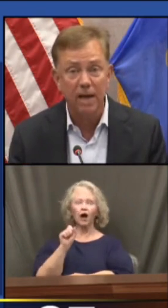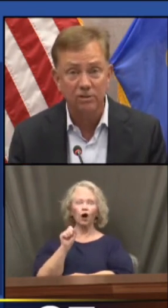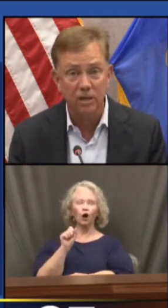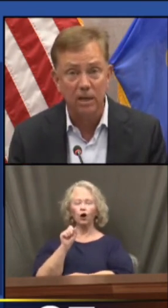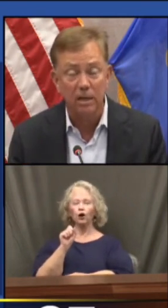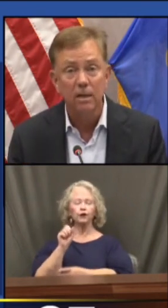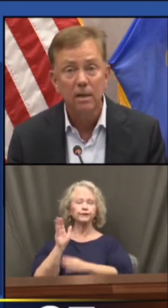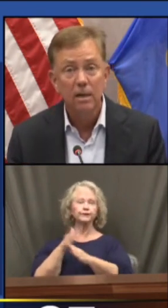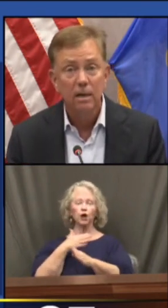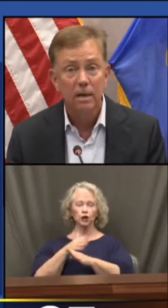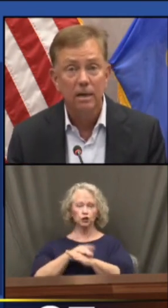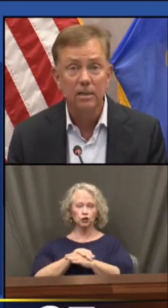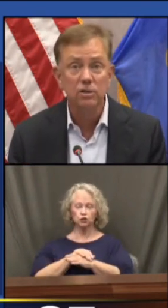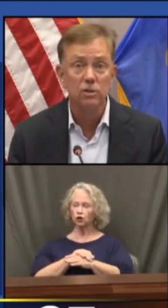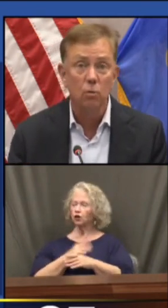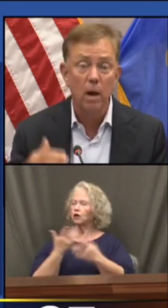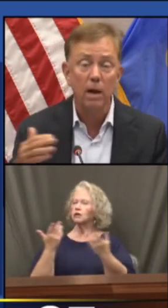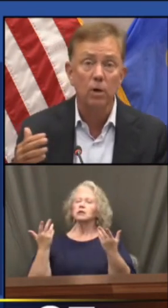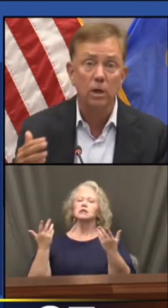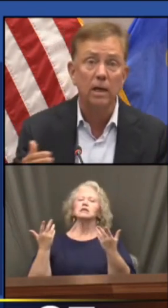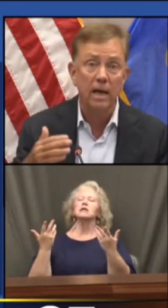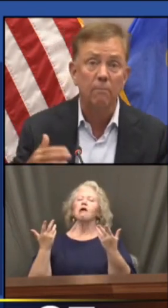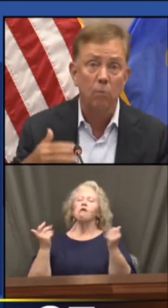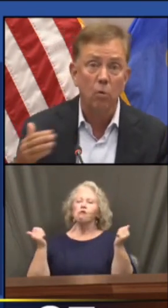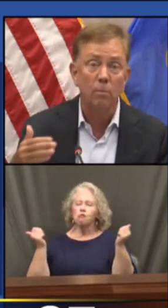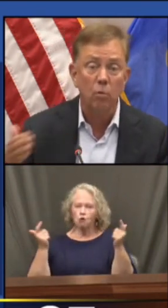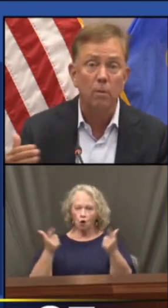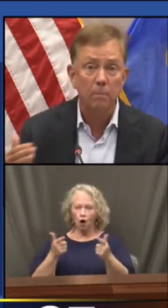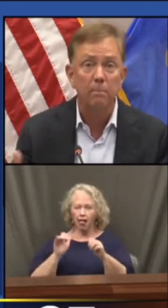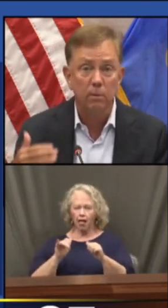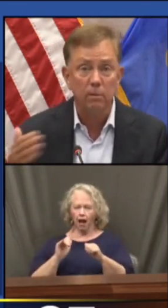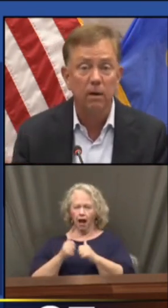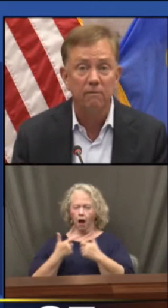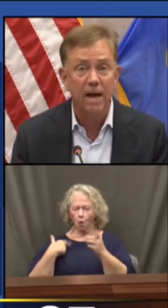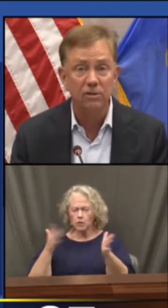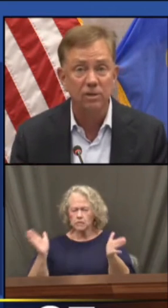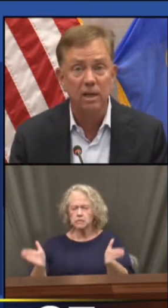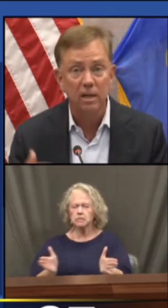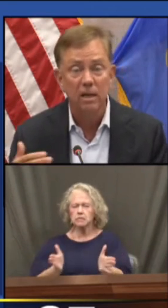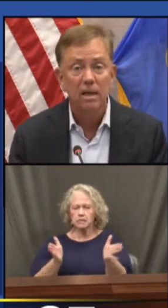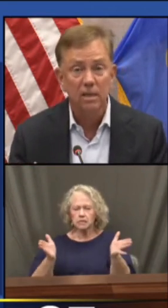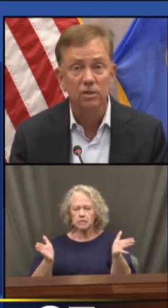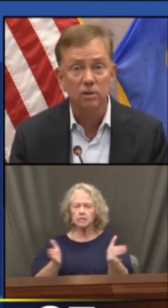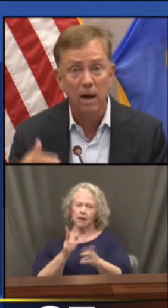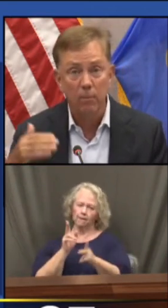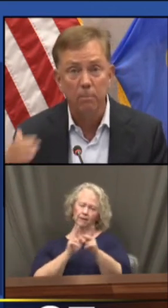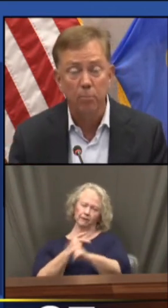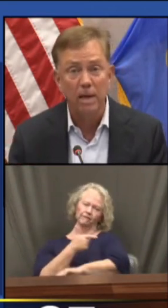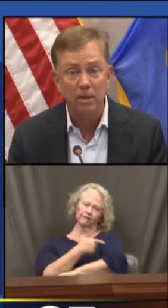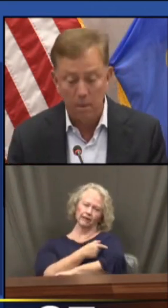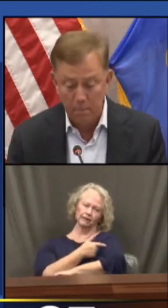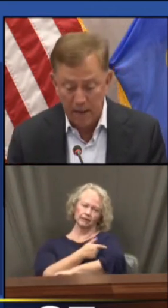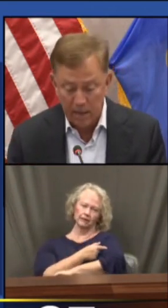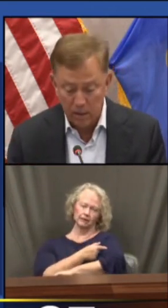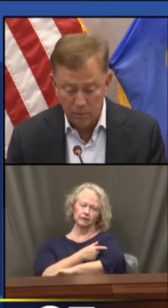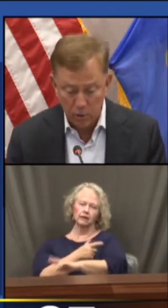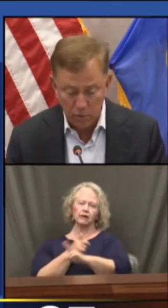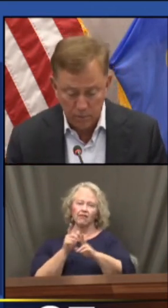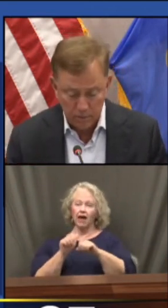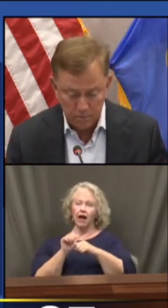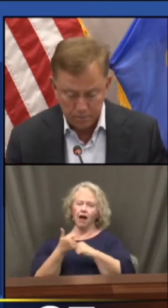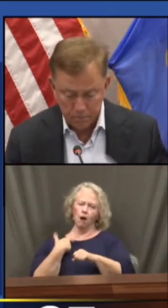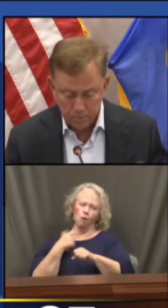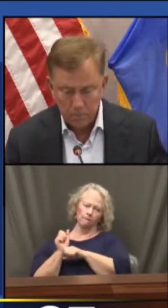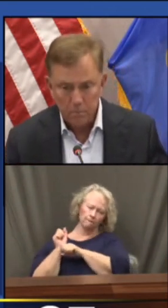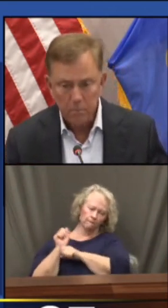to be vaccinated. This is the way we're going to get more and more people vaccinated. This is how we break the back of